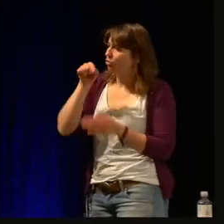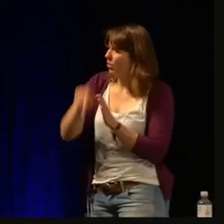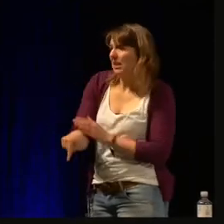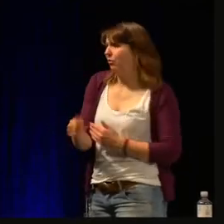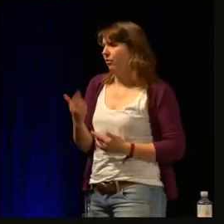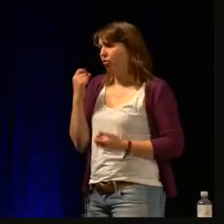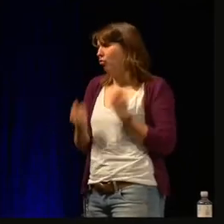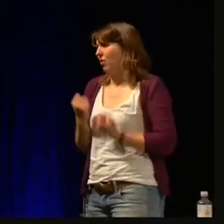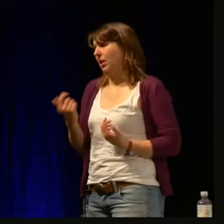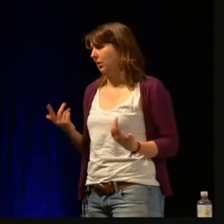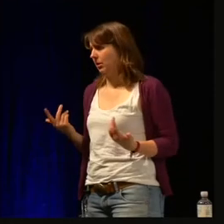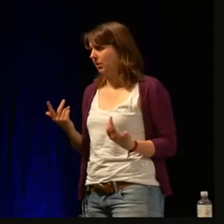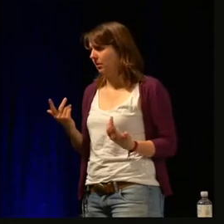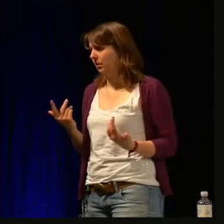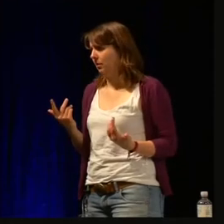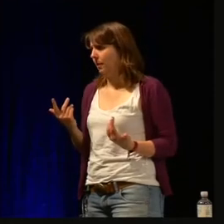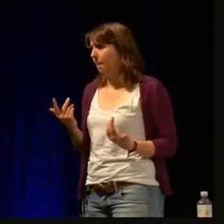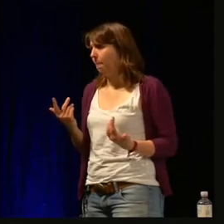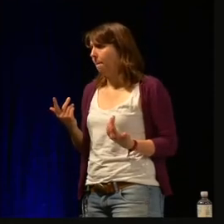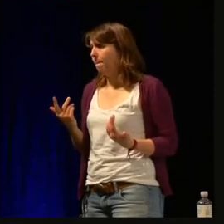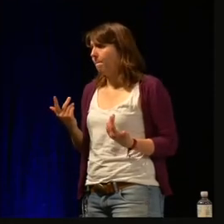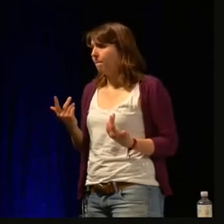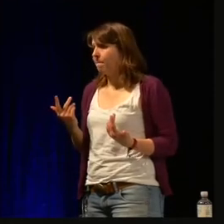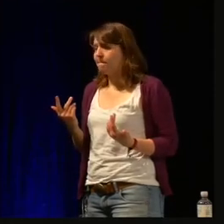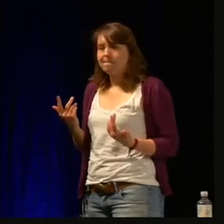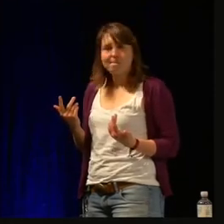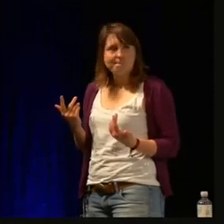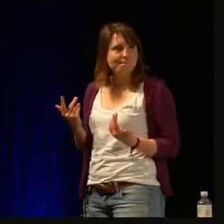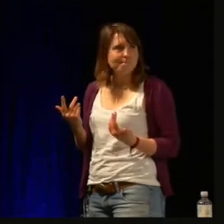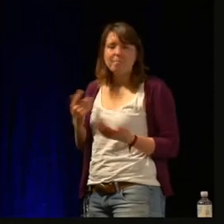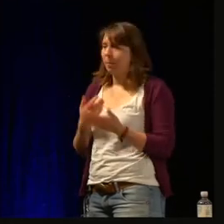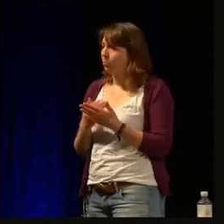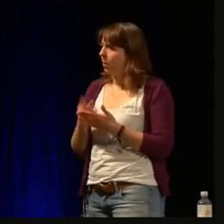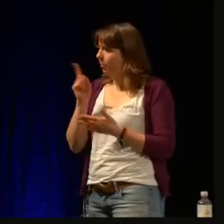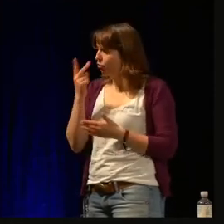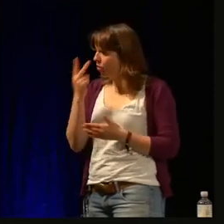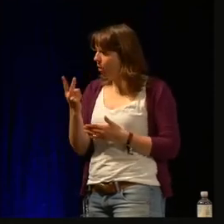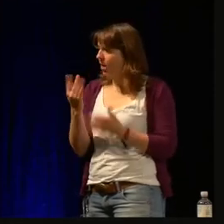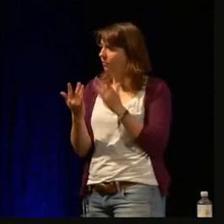that. For these, we can say that when they're saturated,